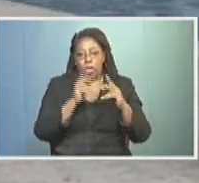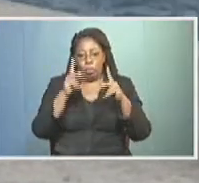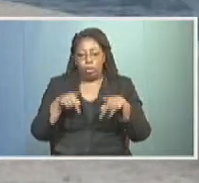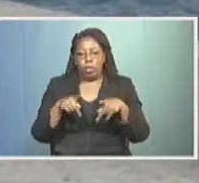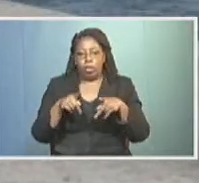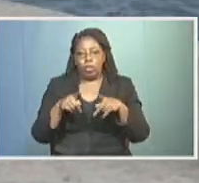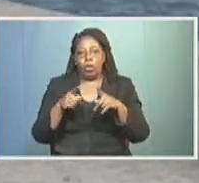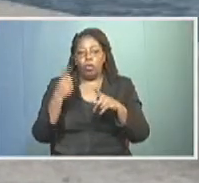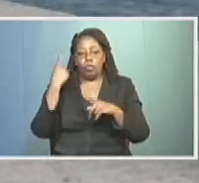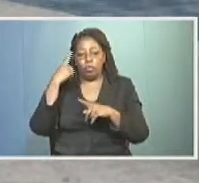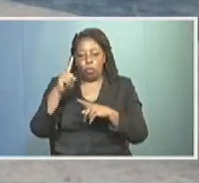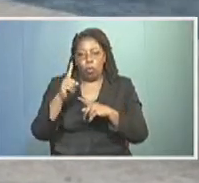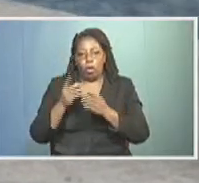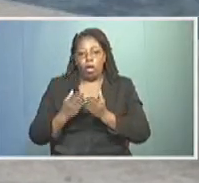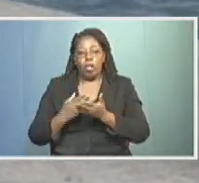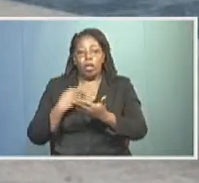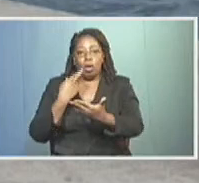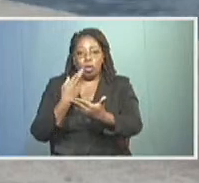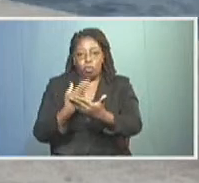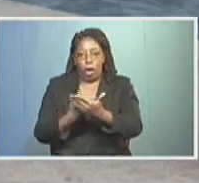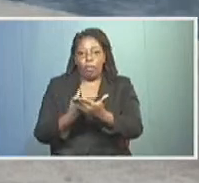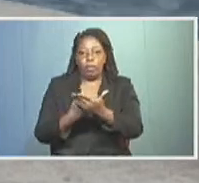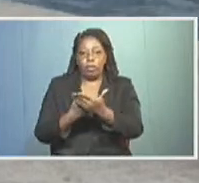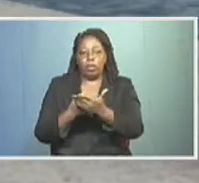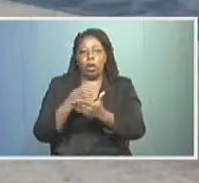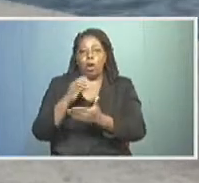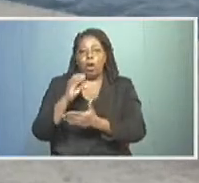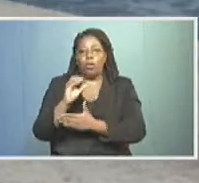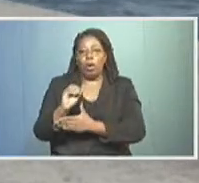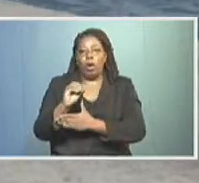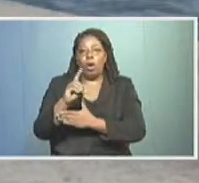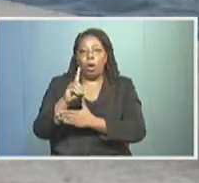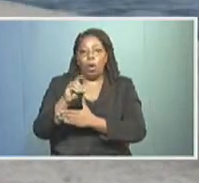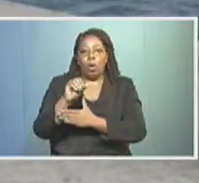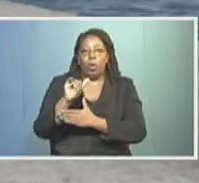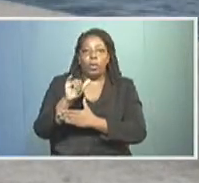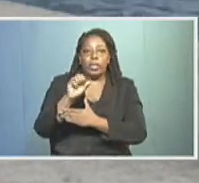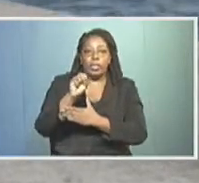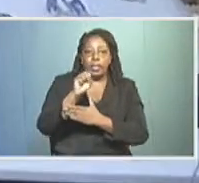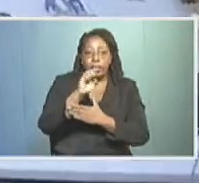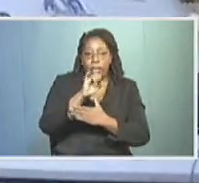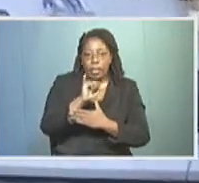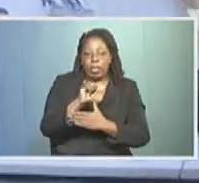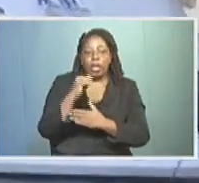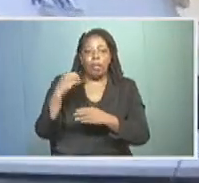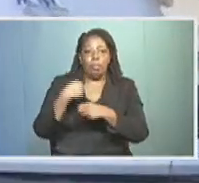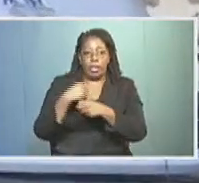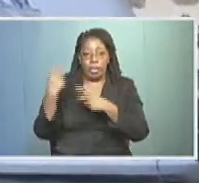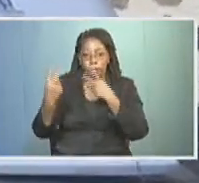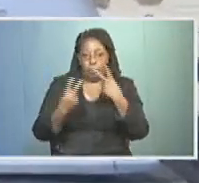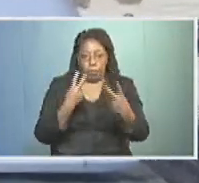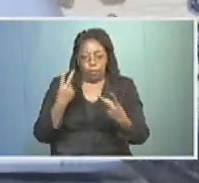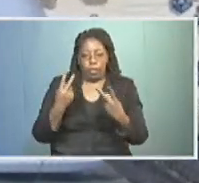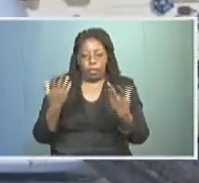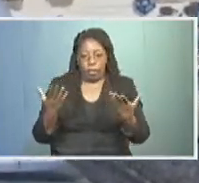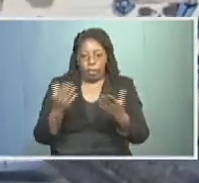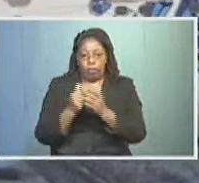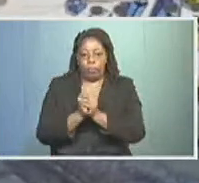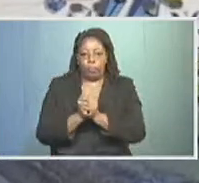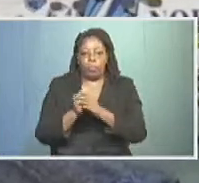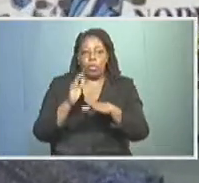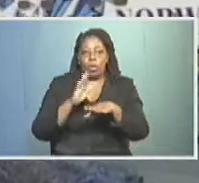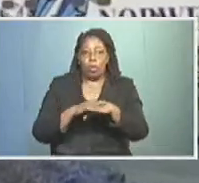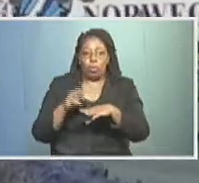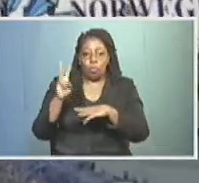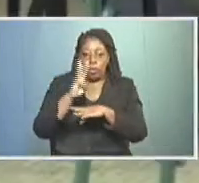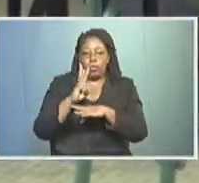of the Odyssey of the Seas, a quantum-sized ship making its visit to the capital. Odyssey's docking Wednesday was a